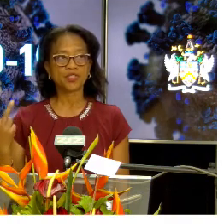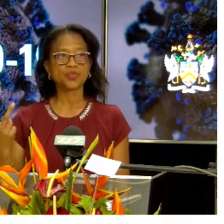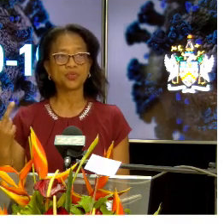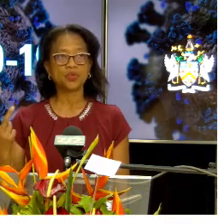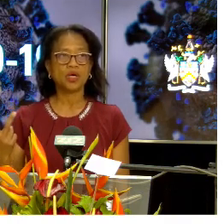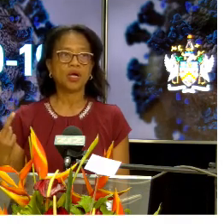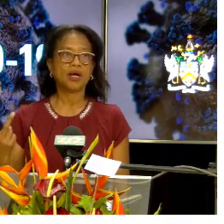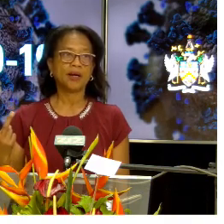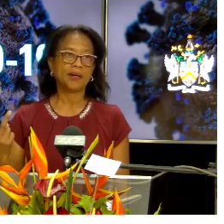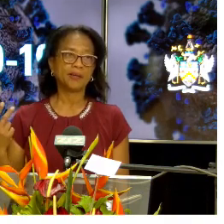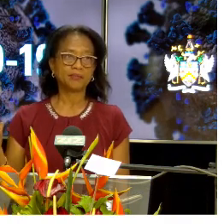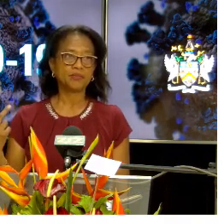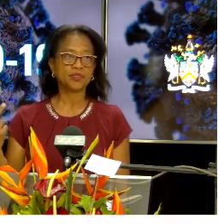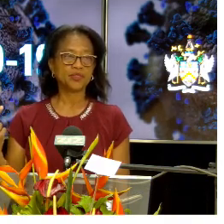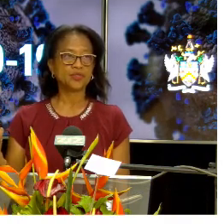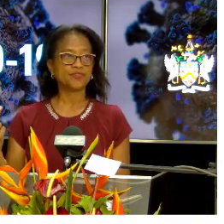given